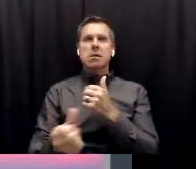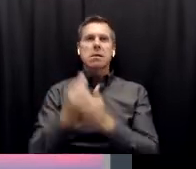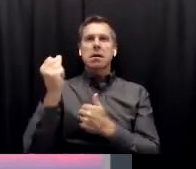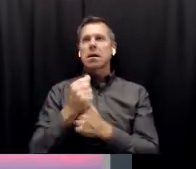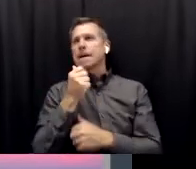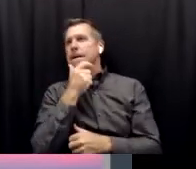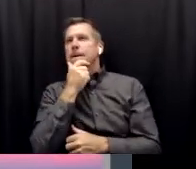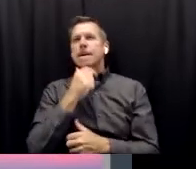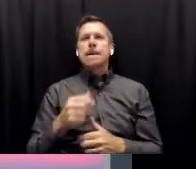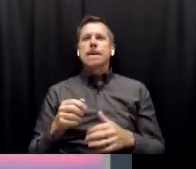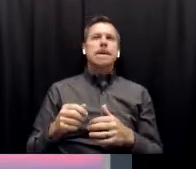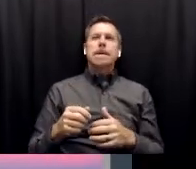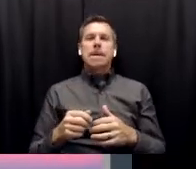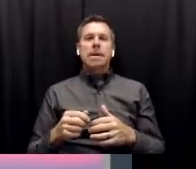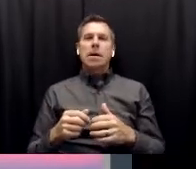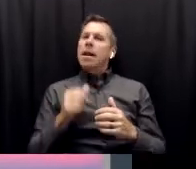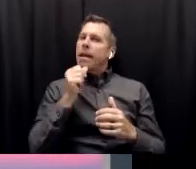night.